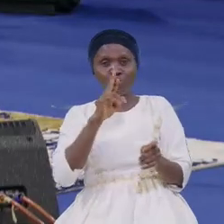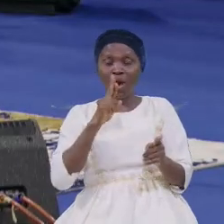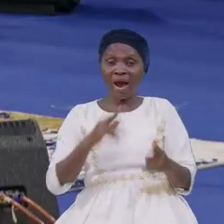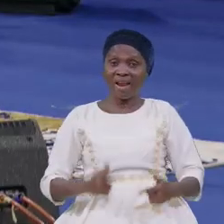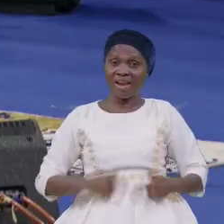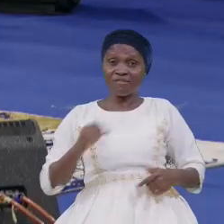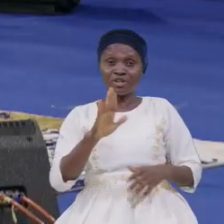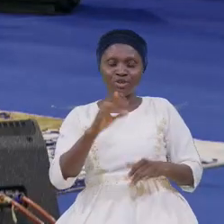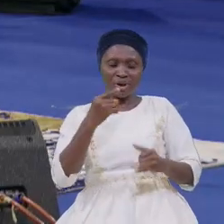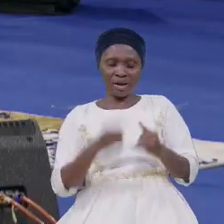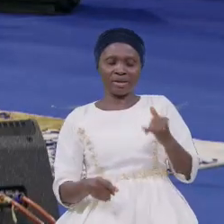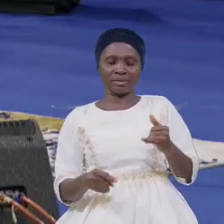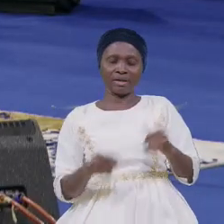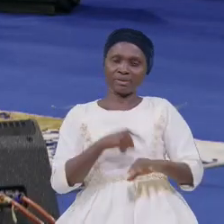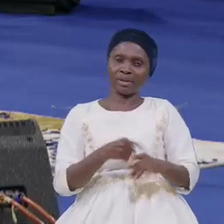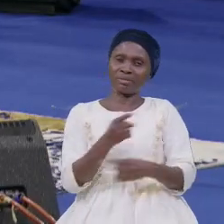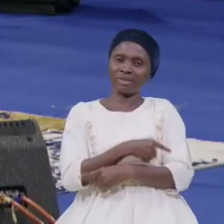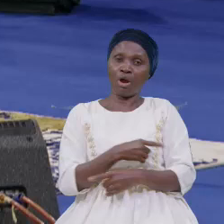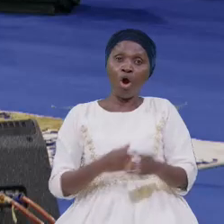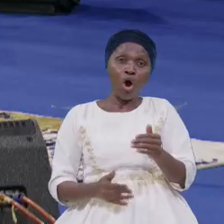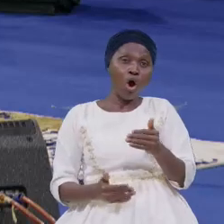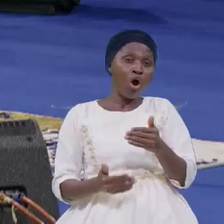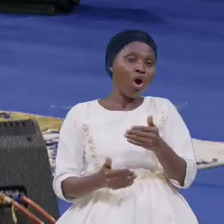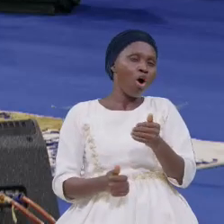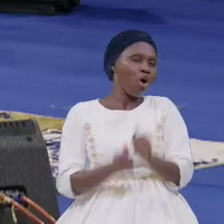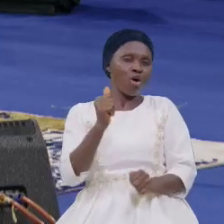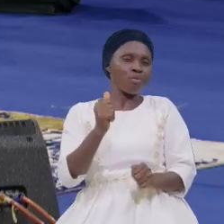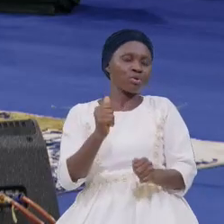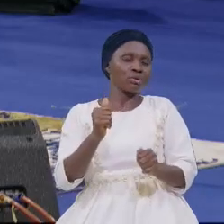And so very soon, they'll say,